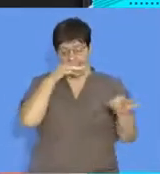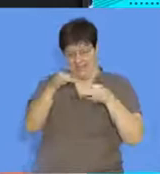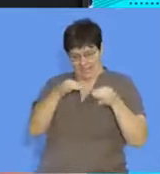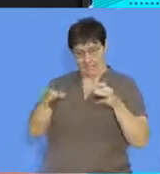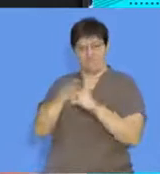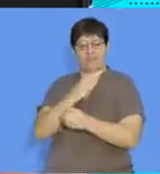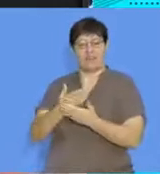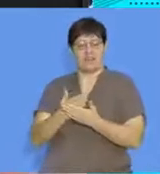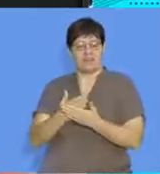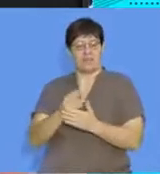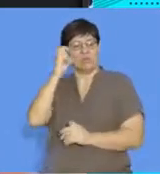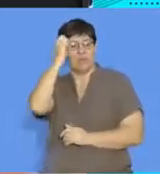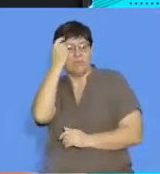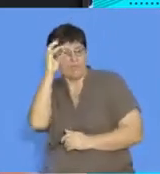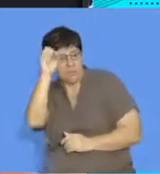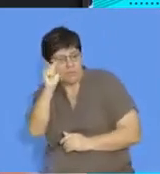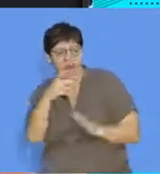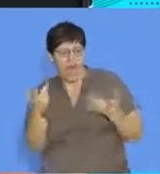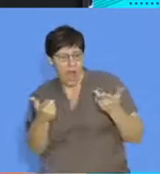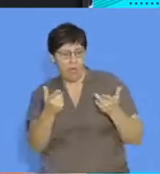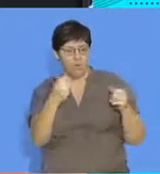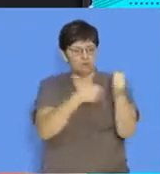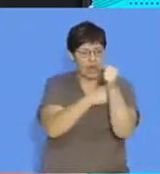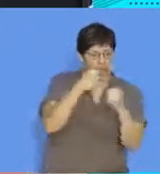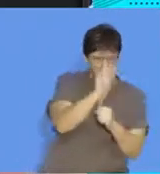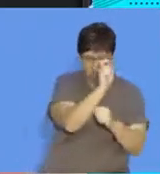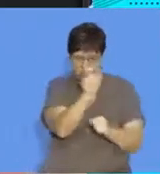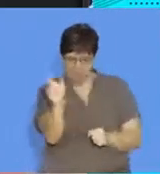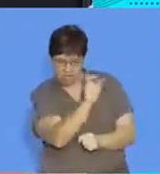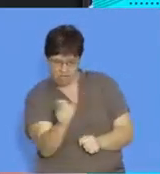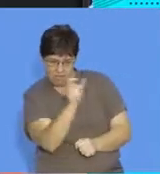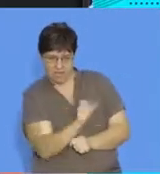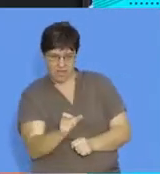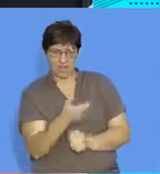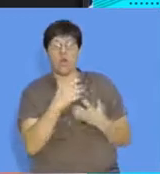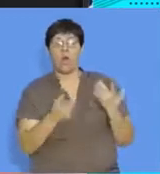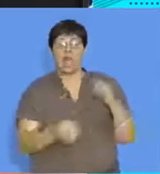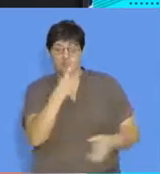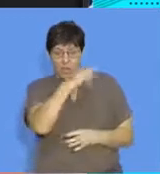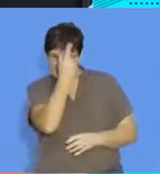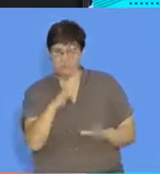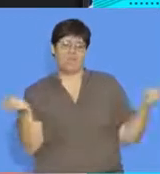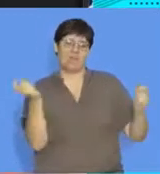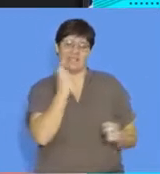about your remembering skills, your basic recall. These are your easy type